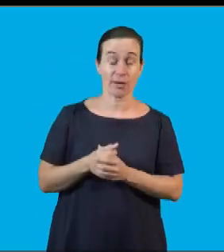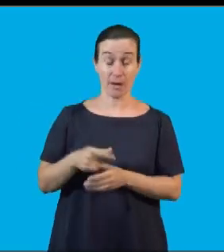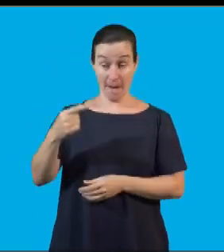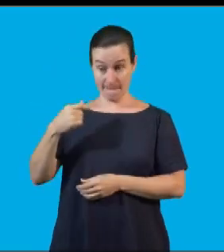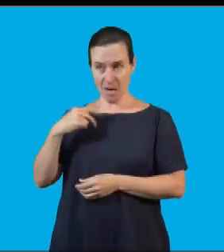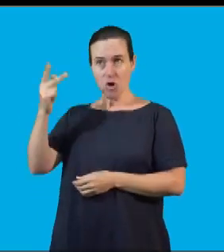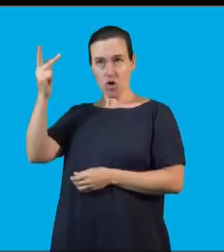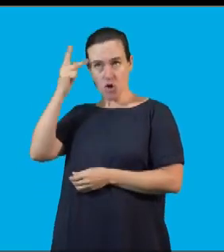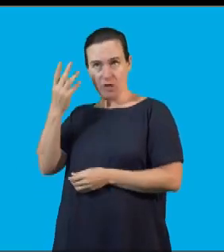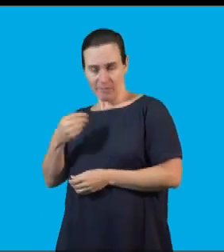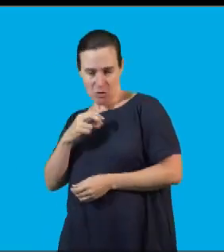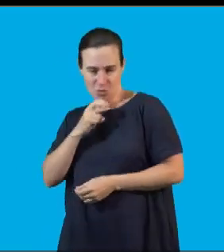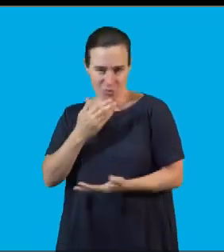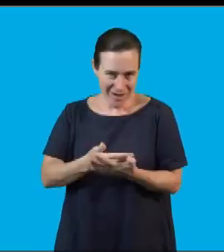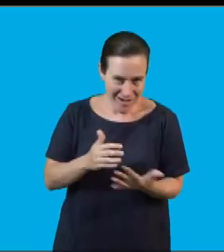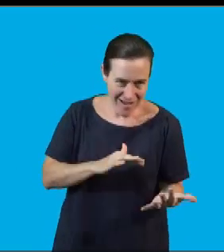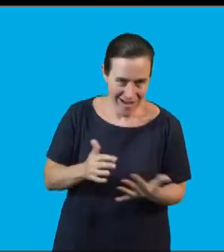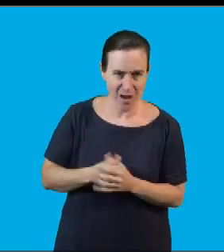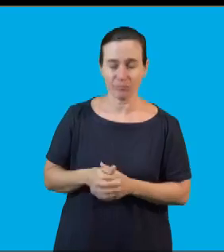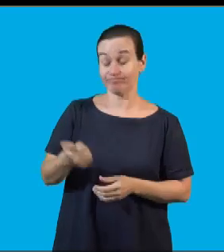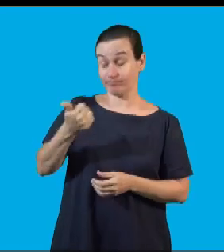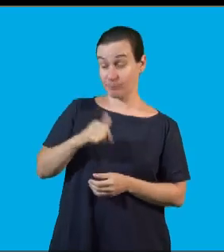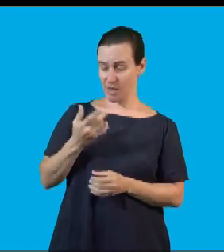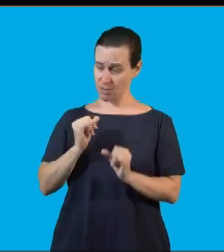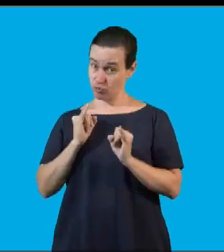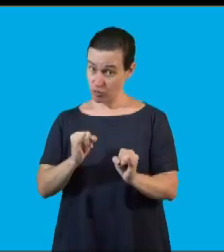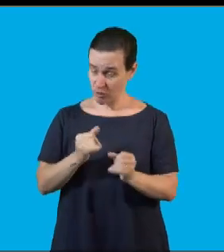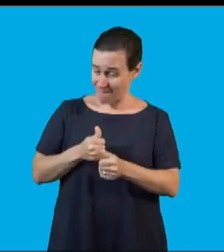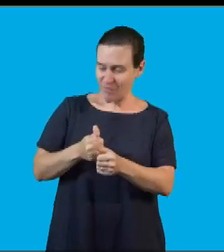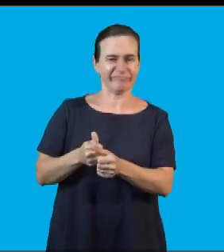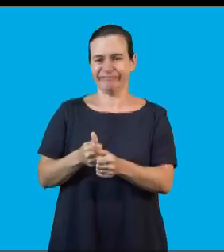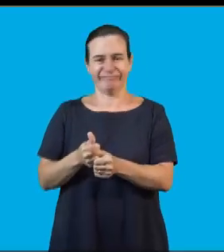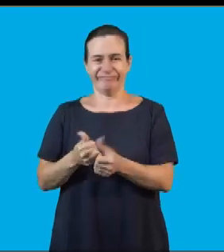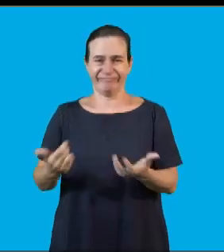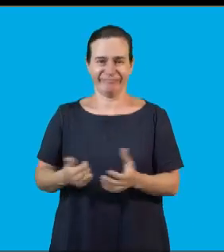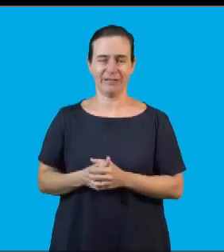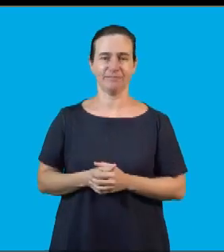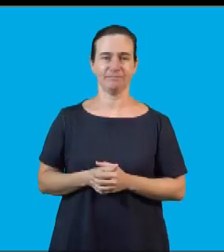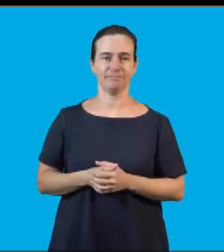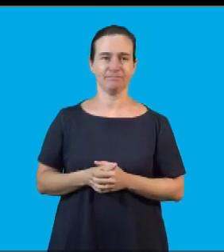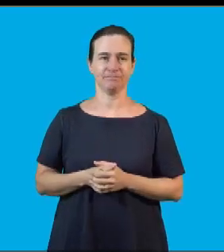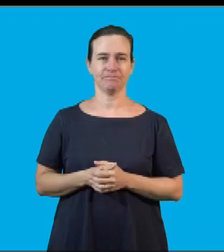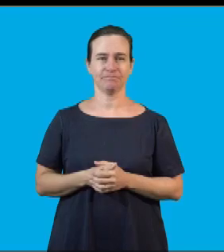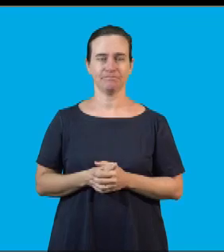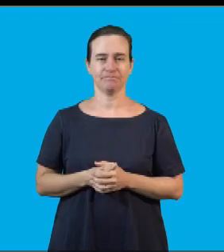not applying the knowledge in context, and also not following the instructions.